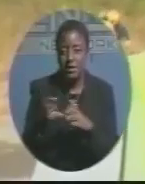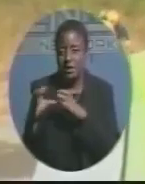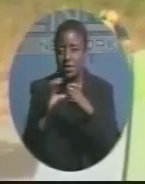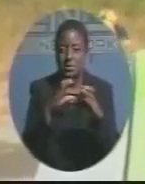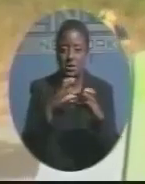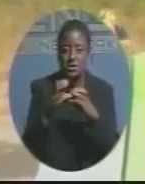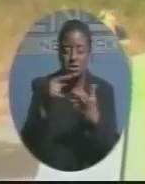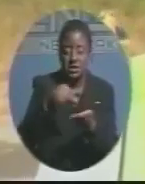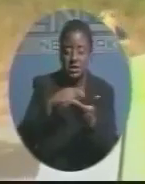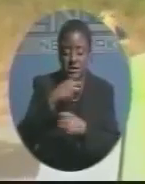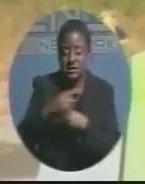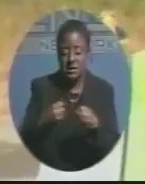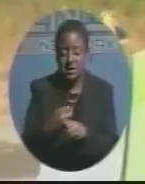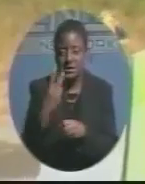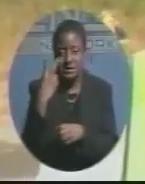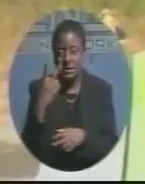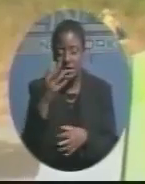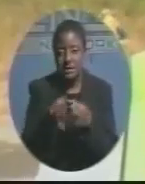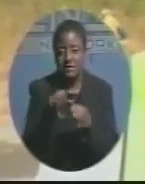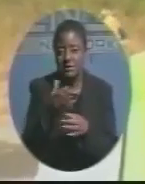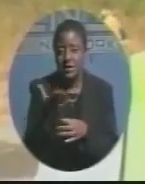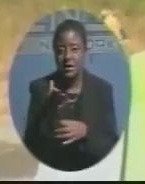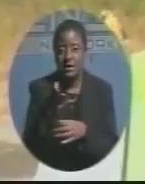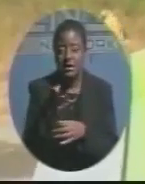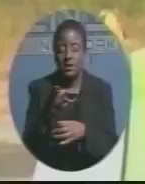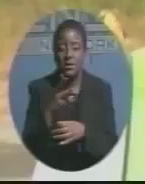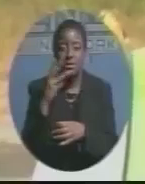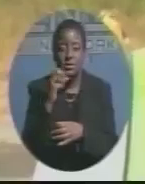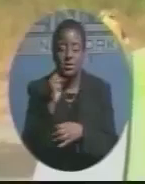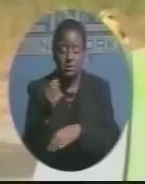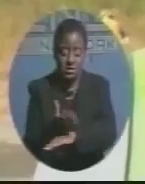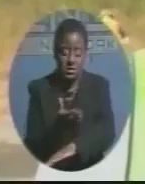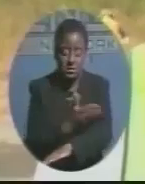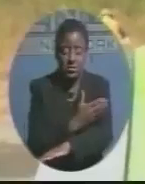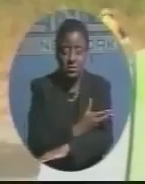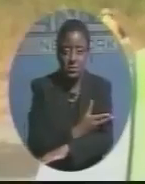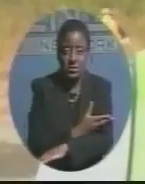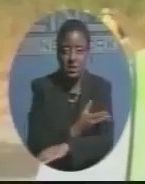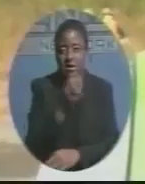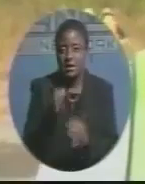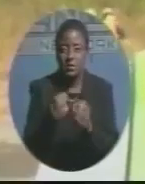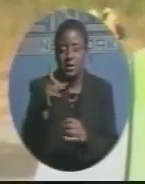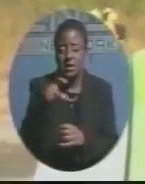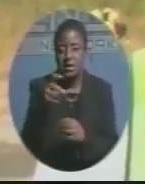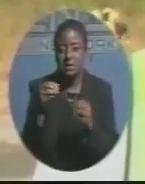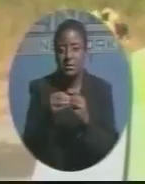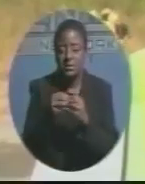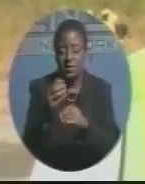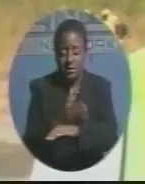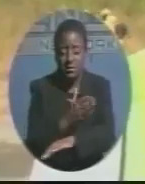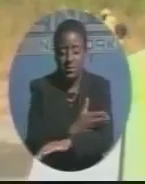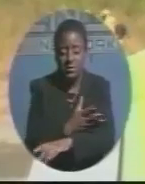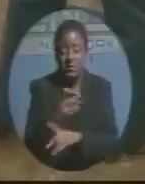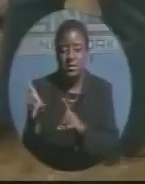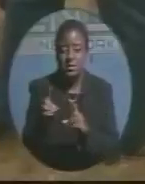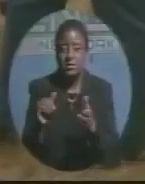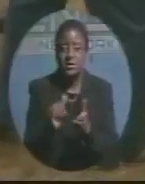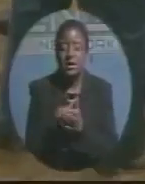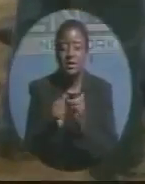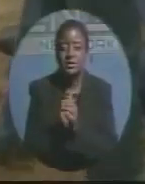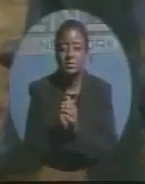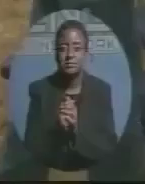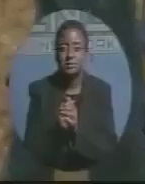been improved, and if there are needs for further improvement on those, and then we'll take the necessary steps to do that.